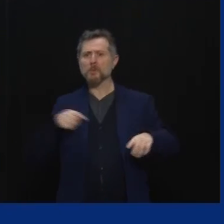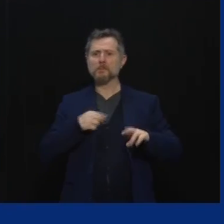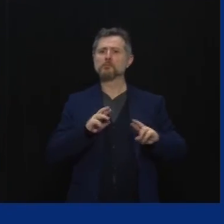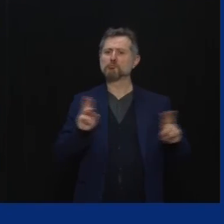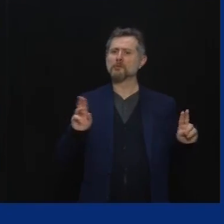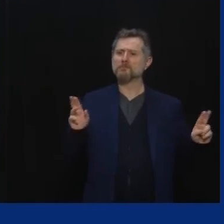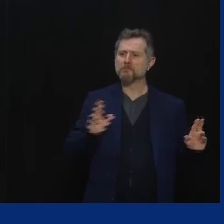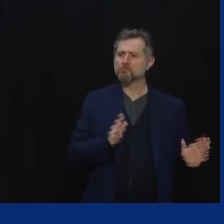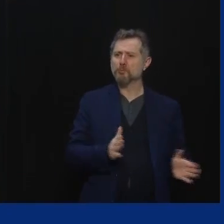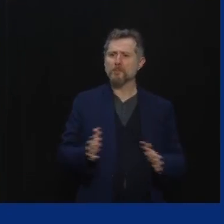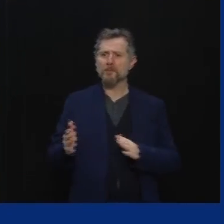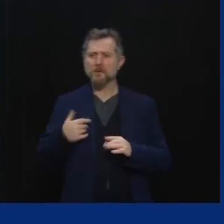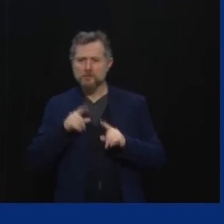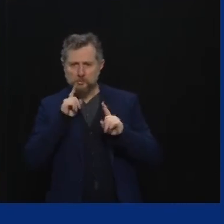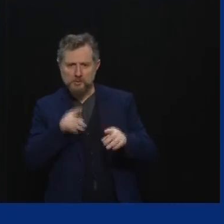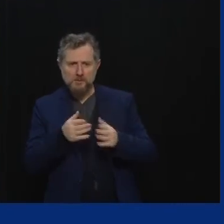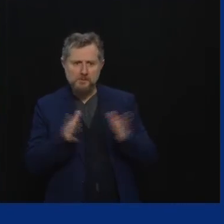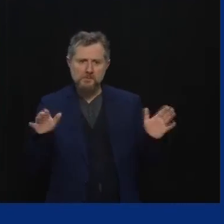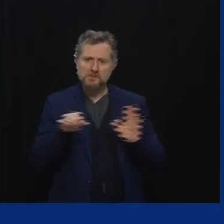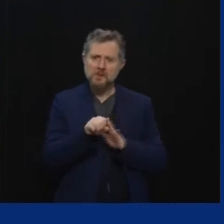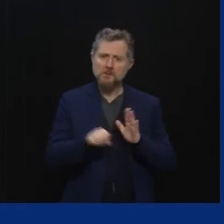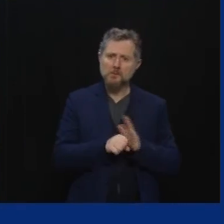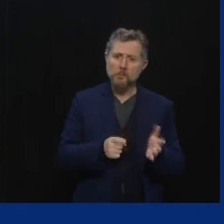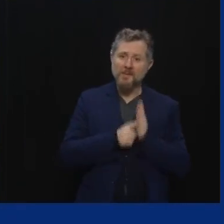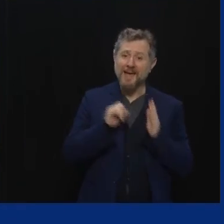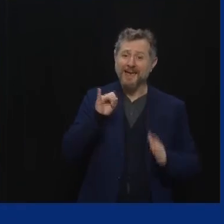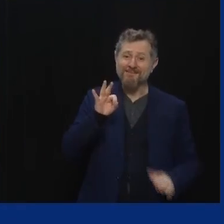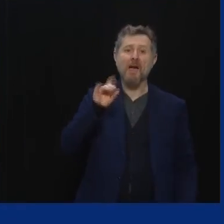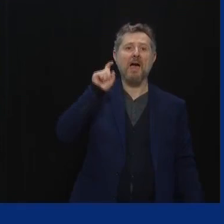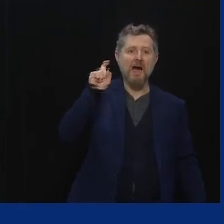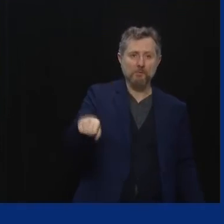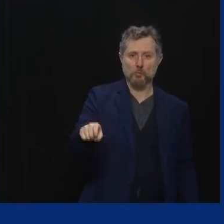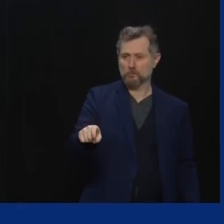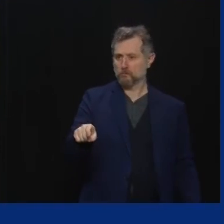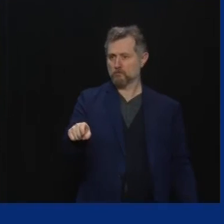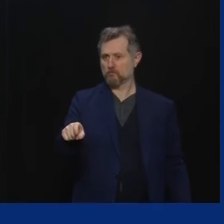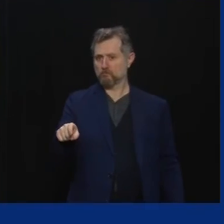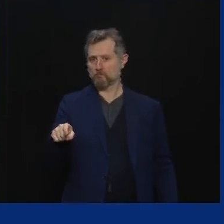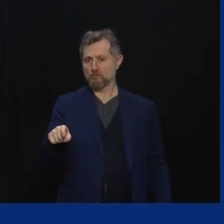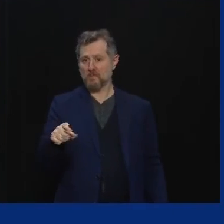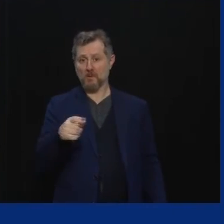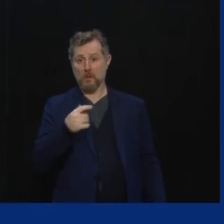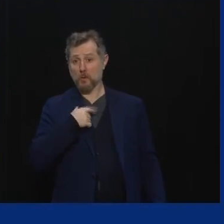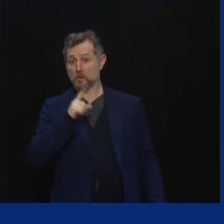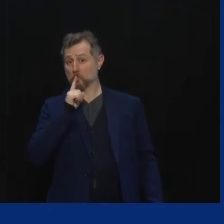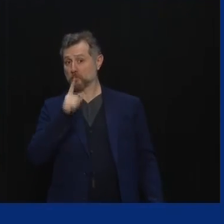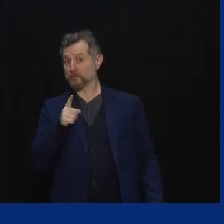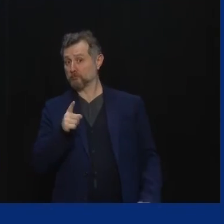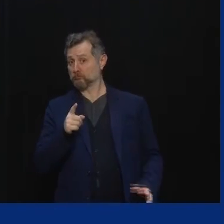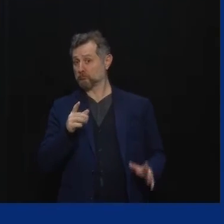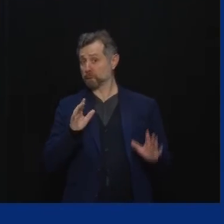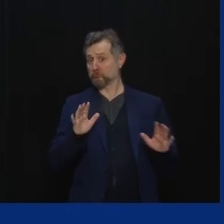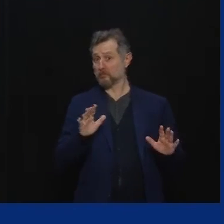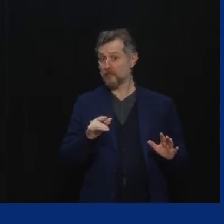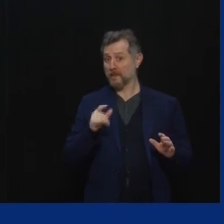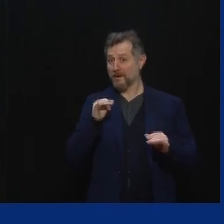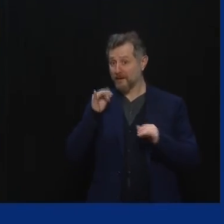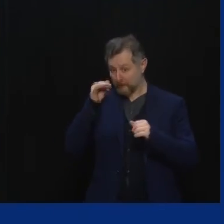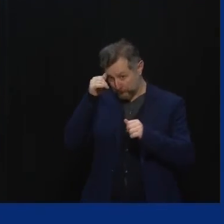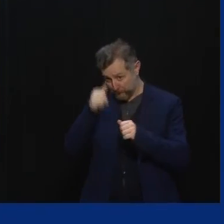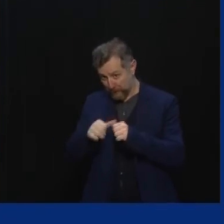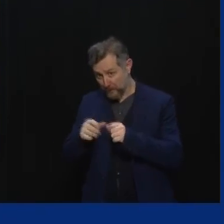necessary. So what I think is the hallmark of our addressing this is building on the knowledge we have of the past. We know it